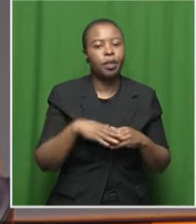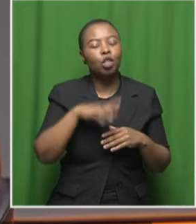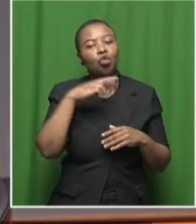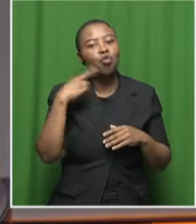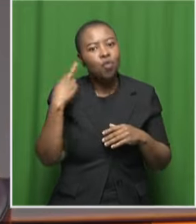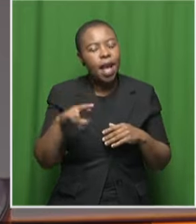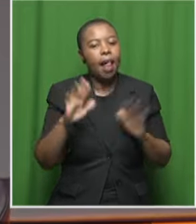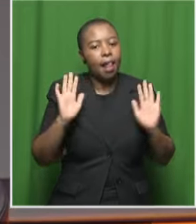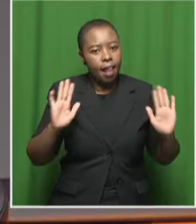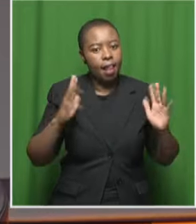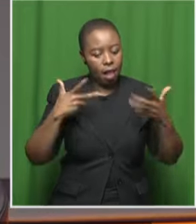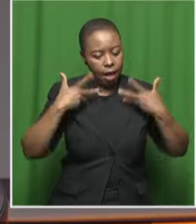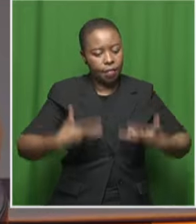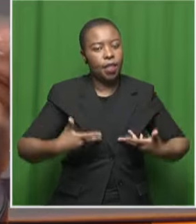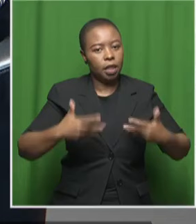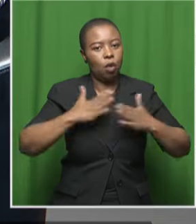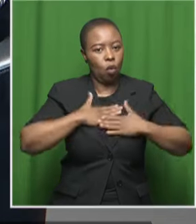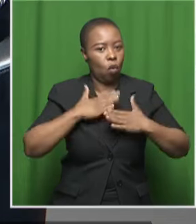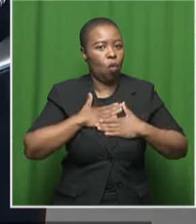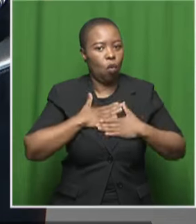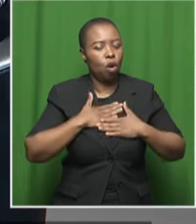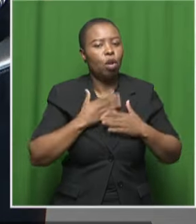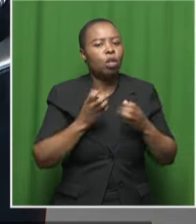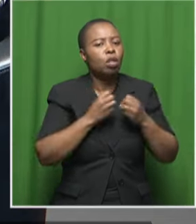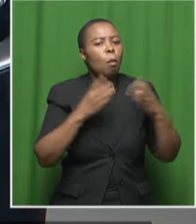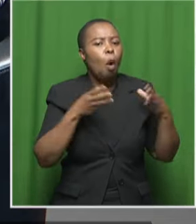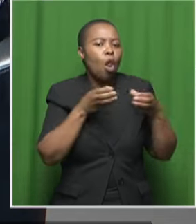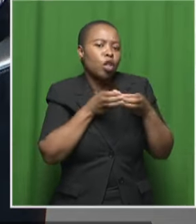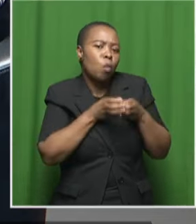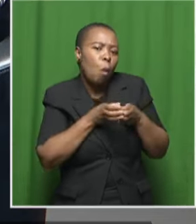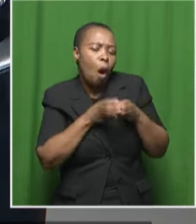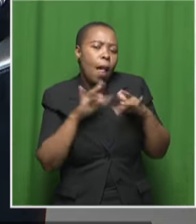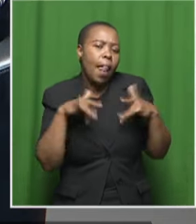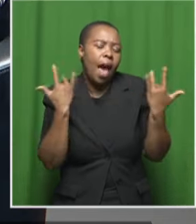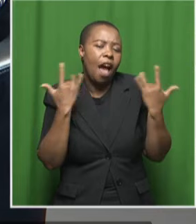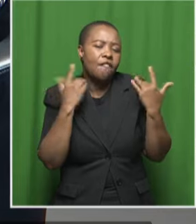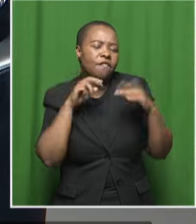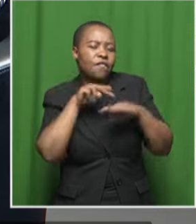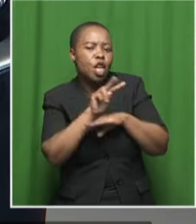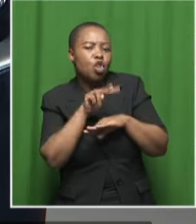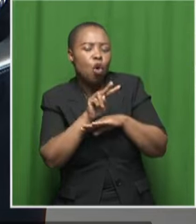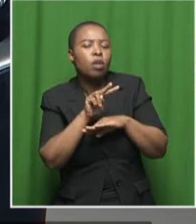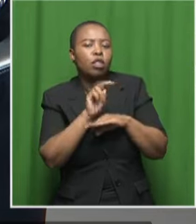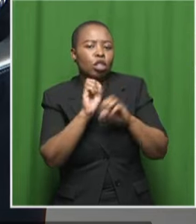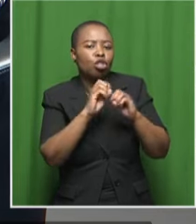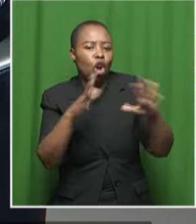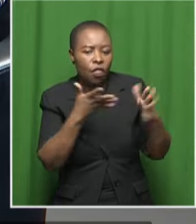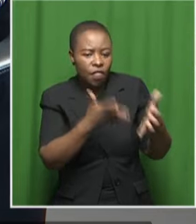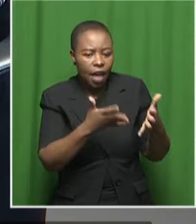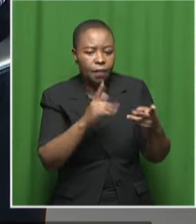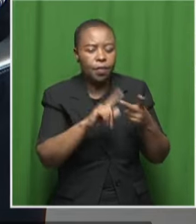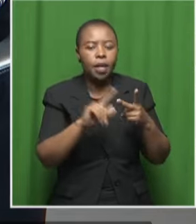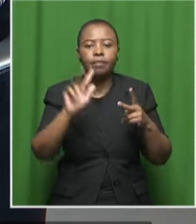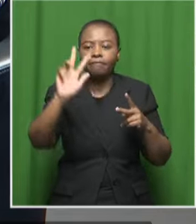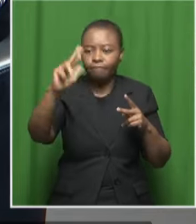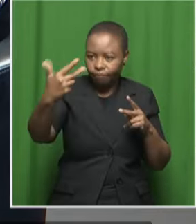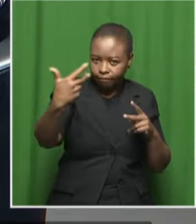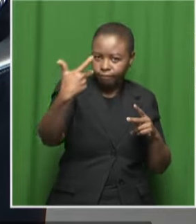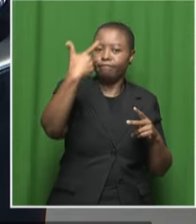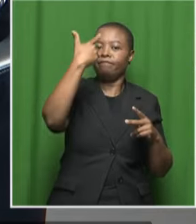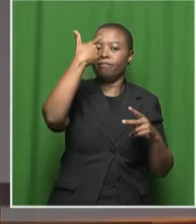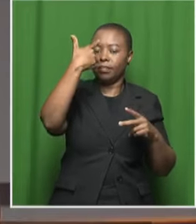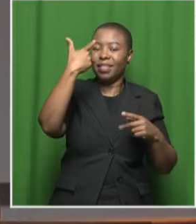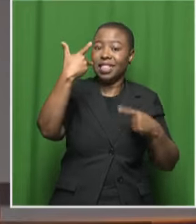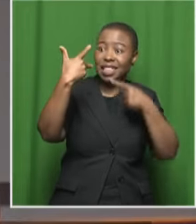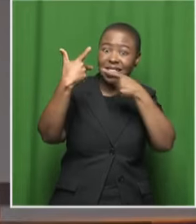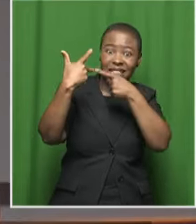with people out there. I mean, it started from small things like doing live videos and just being putting the camera in front of my face, and that